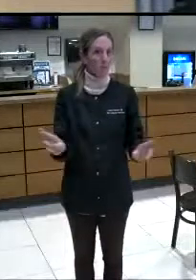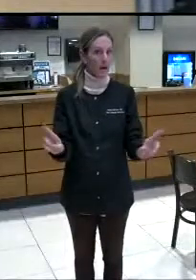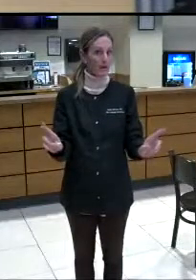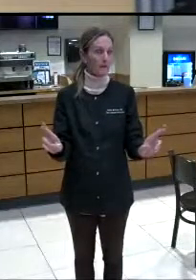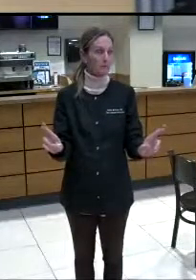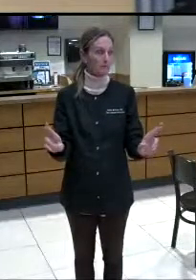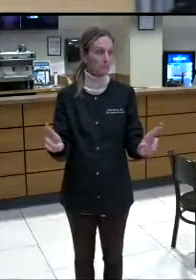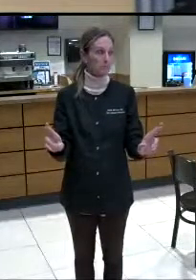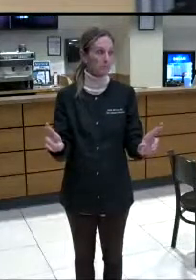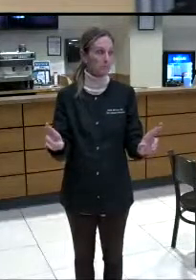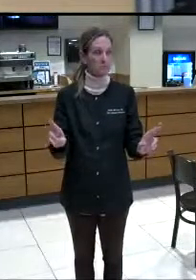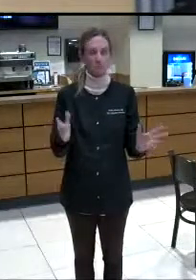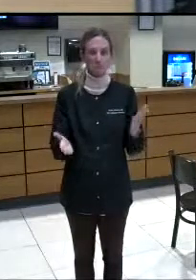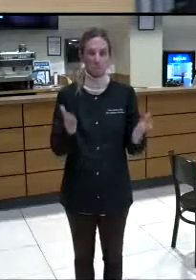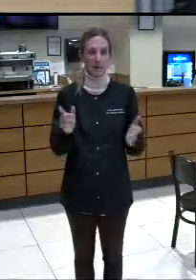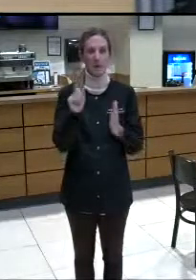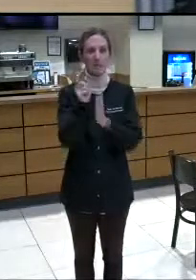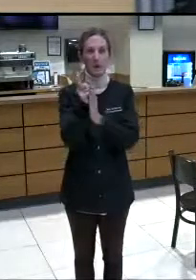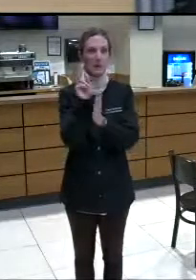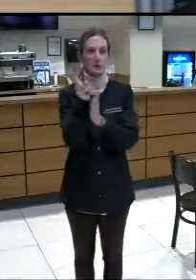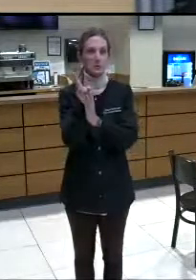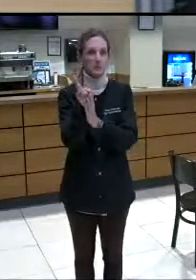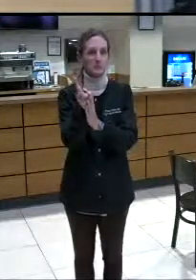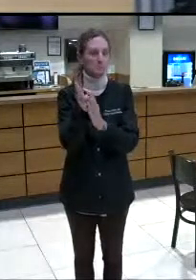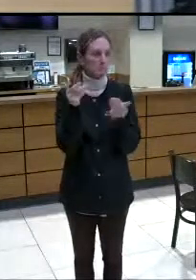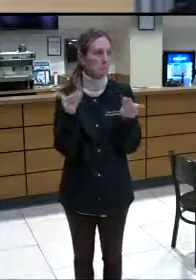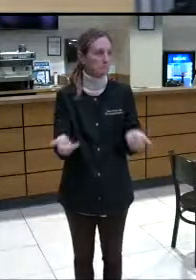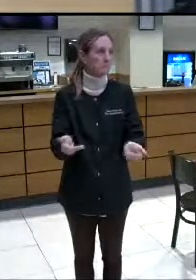started in the next minute or so.